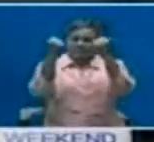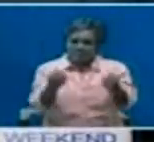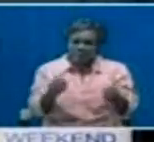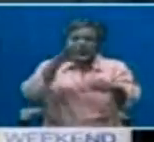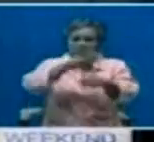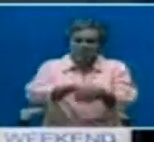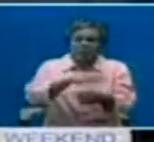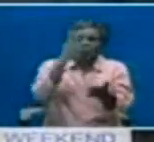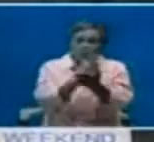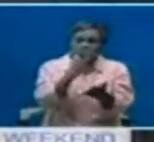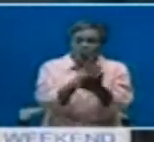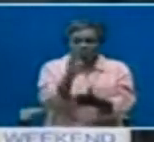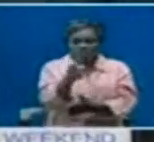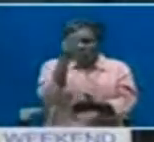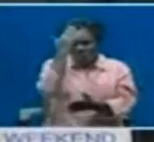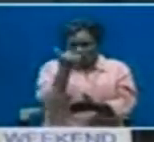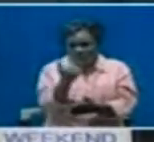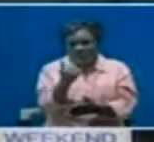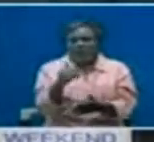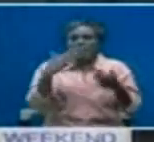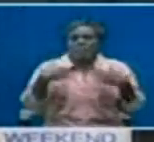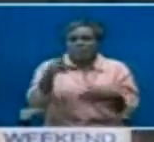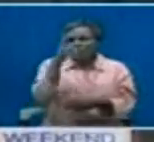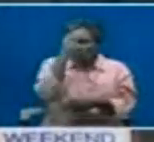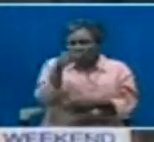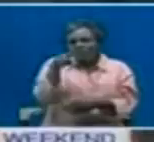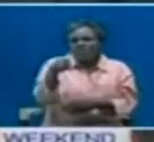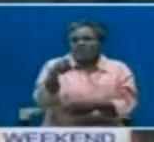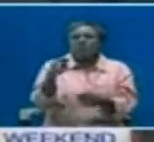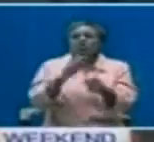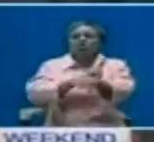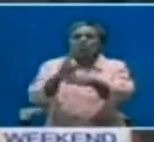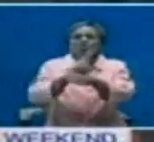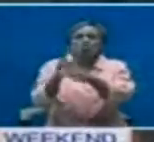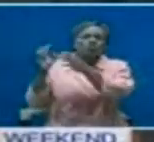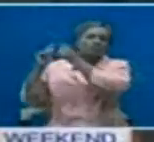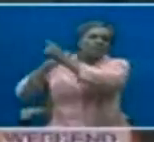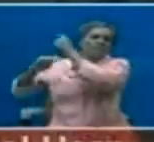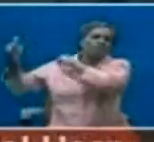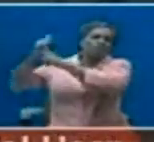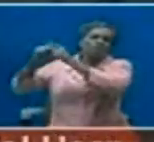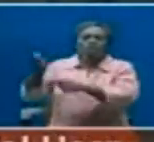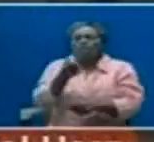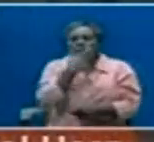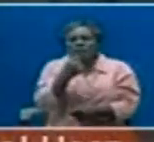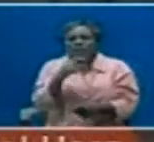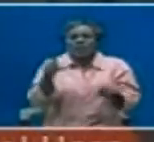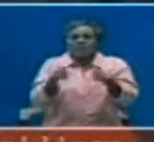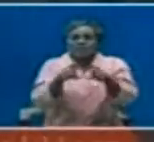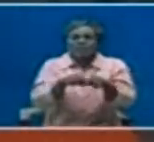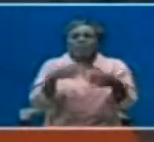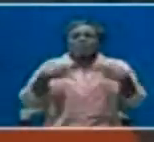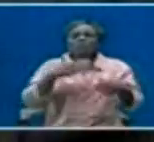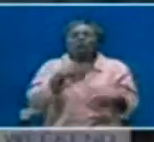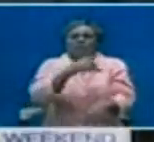real statistics because most of the patients are treated through traditional medicines. And even those who seek medical advice,